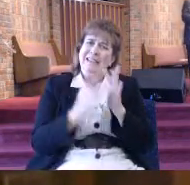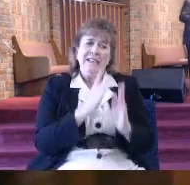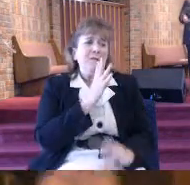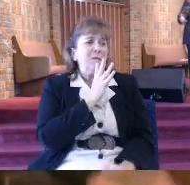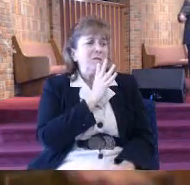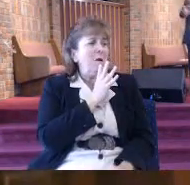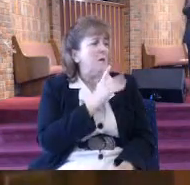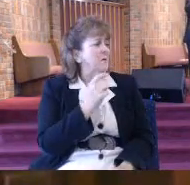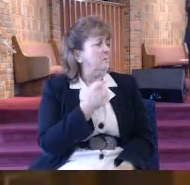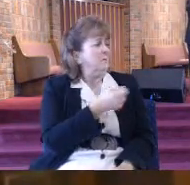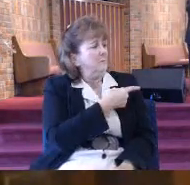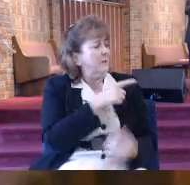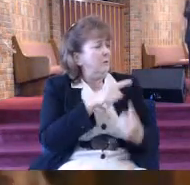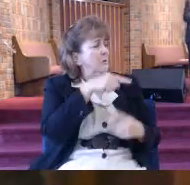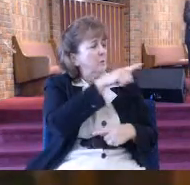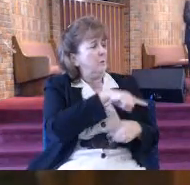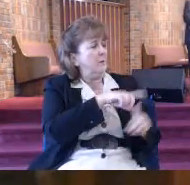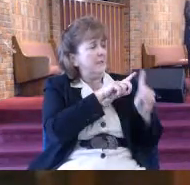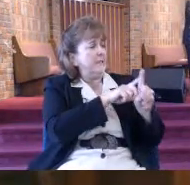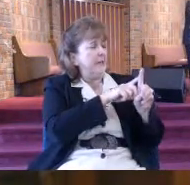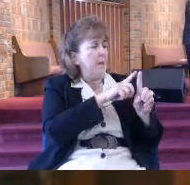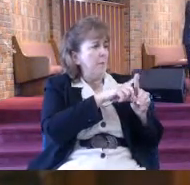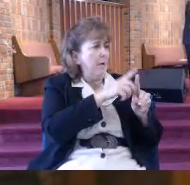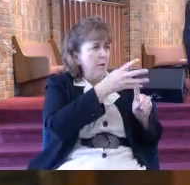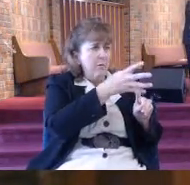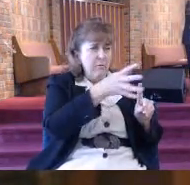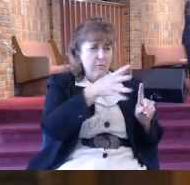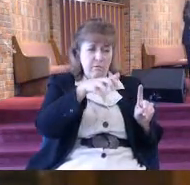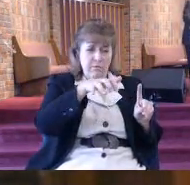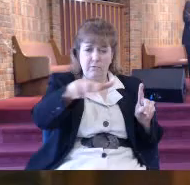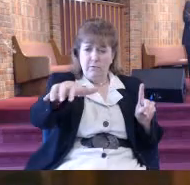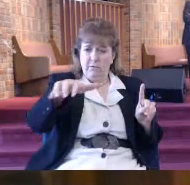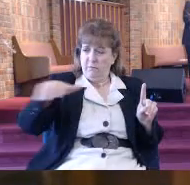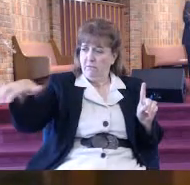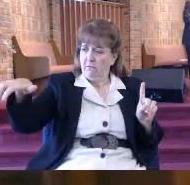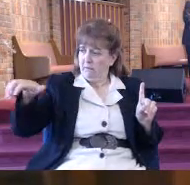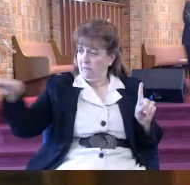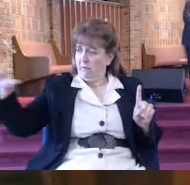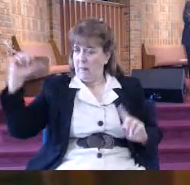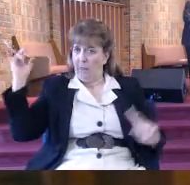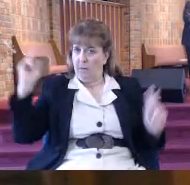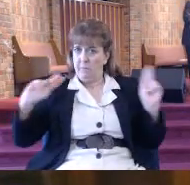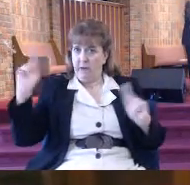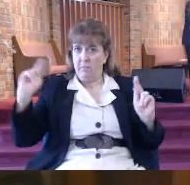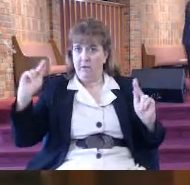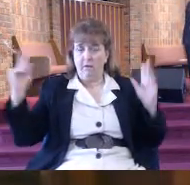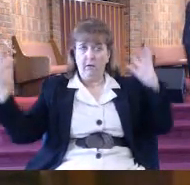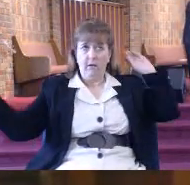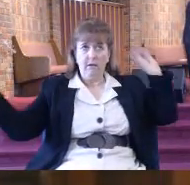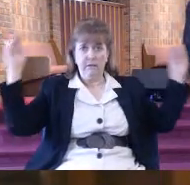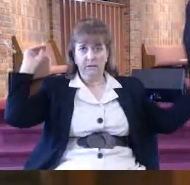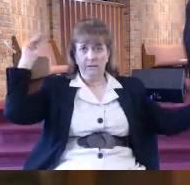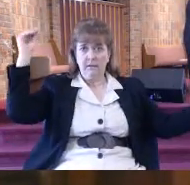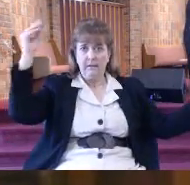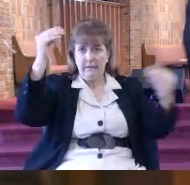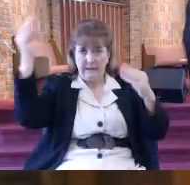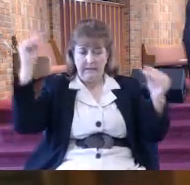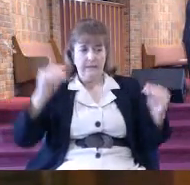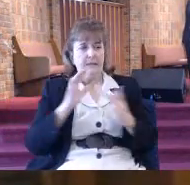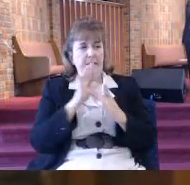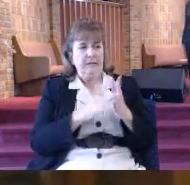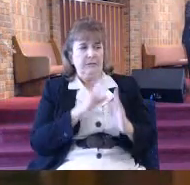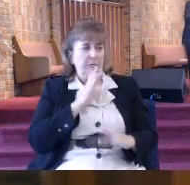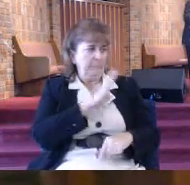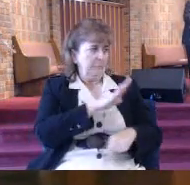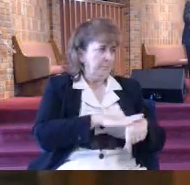are many, many, many others who are there. And there's all kinds of discussions that are taking place. He's talking about the Pharisees, watch out